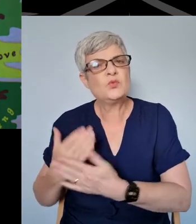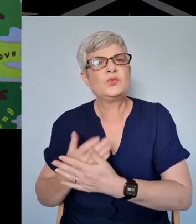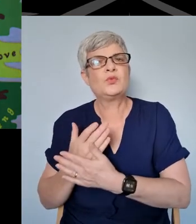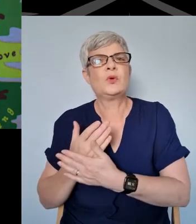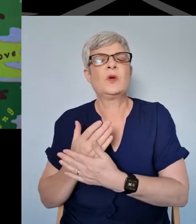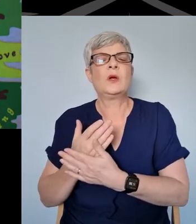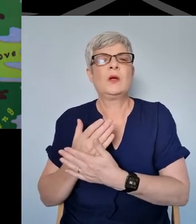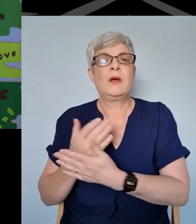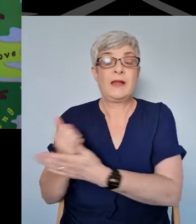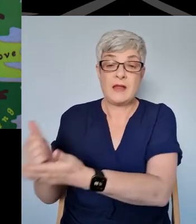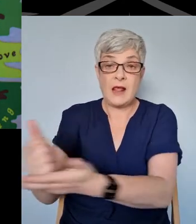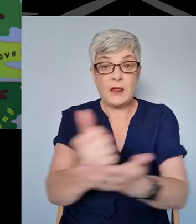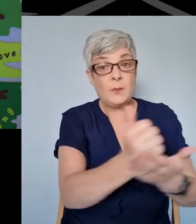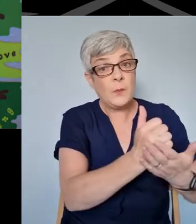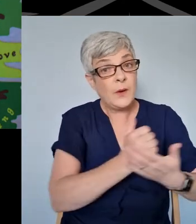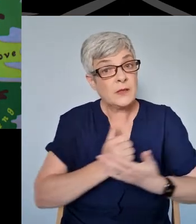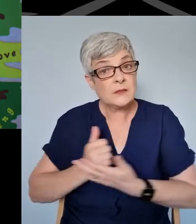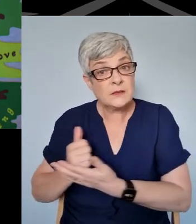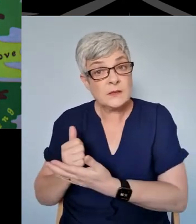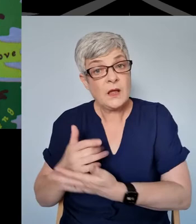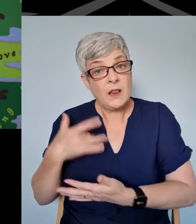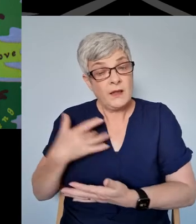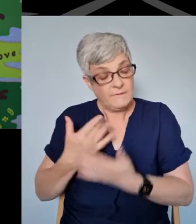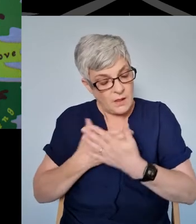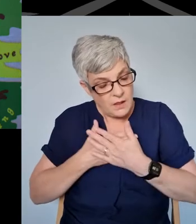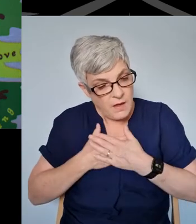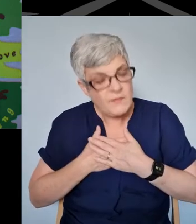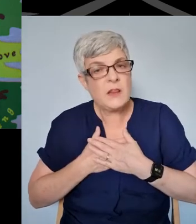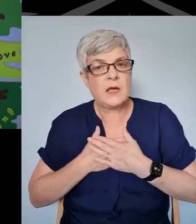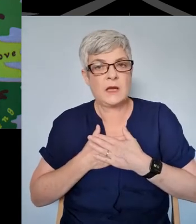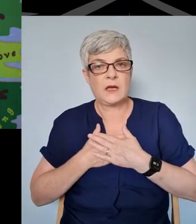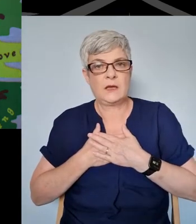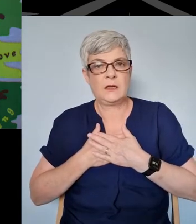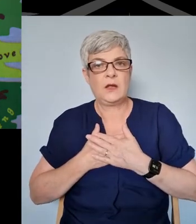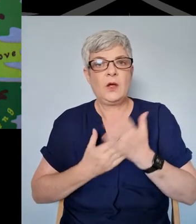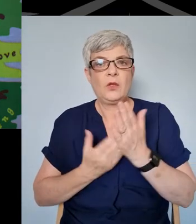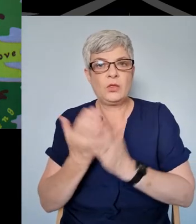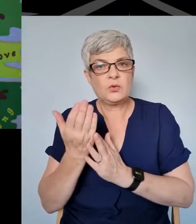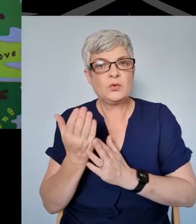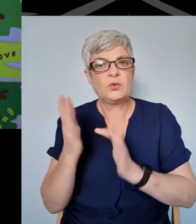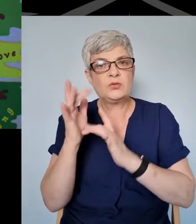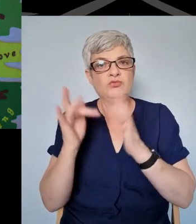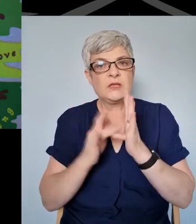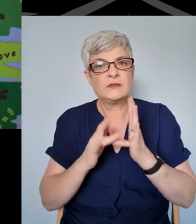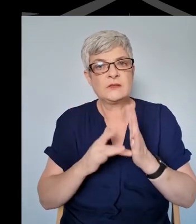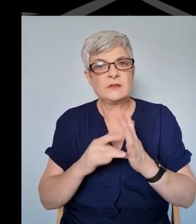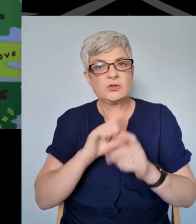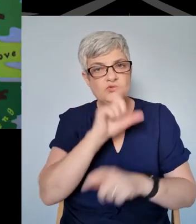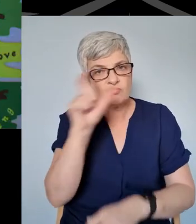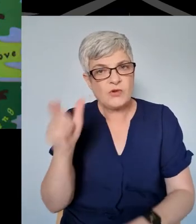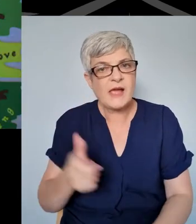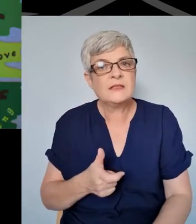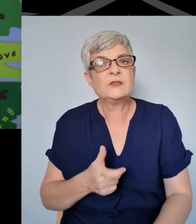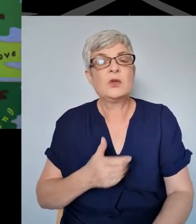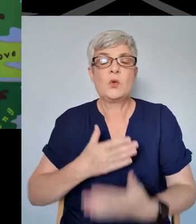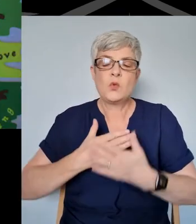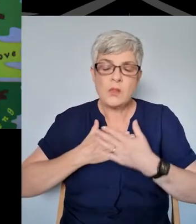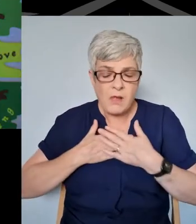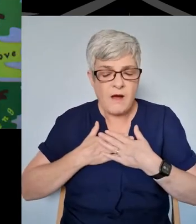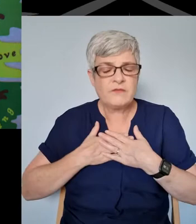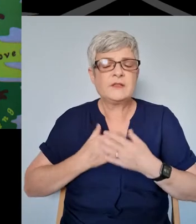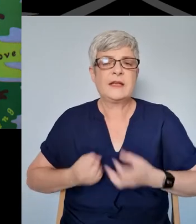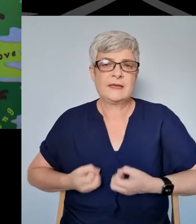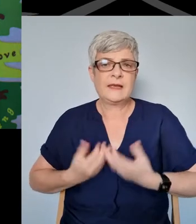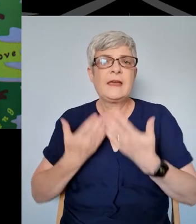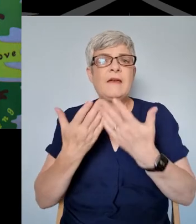us live lovingly in the way of our Lord Jesus Christ, who loved and gave